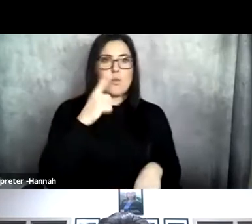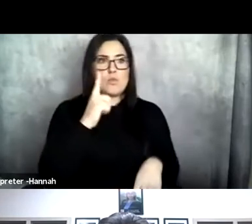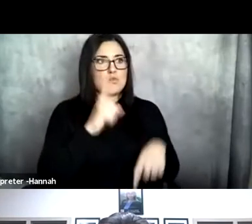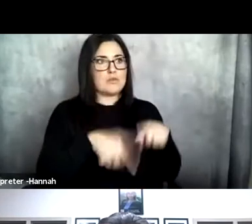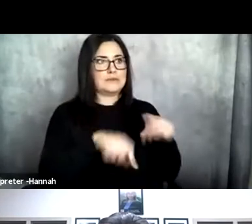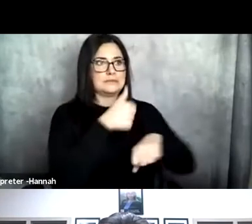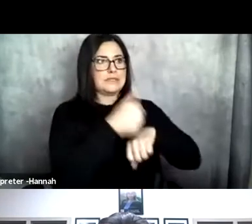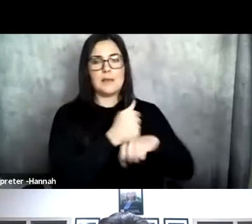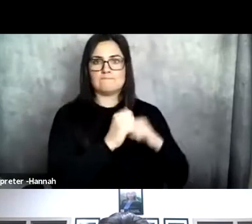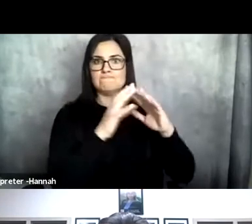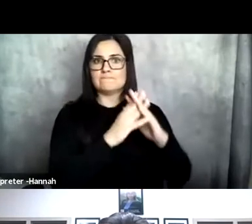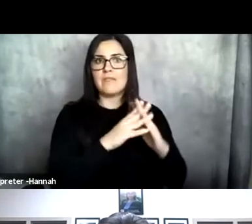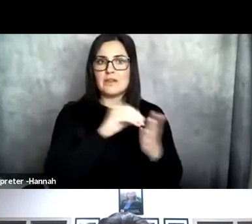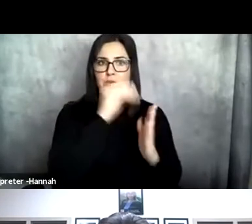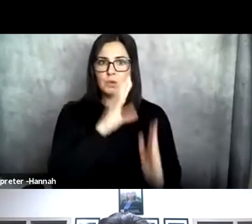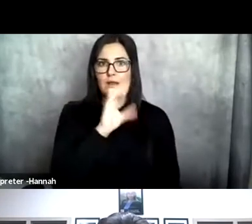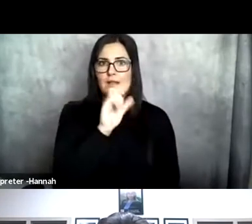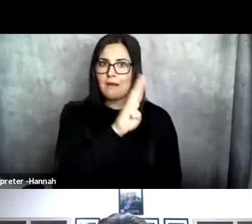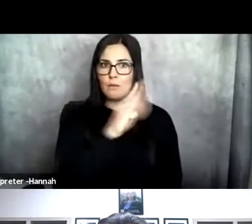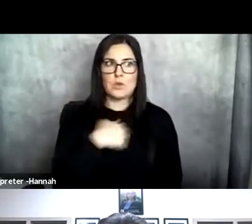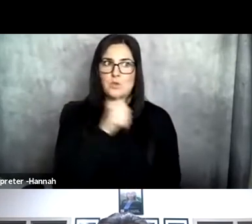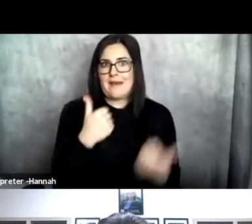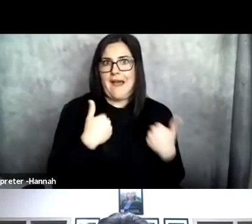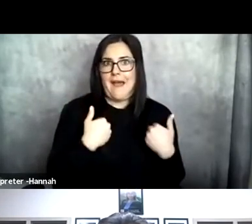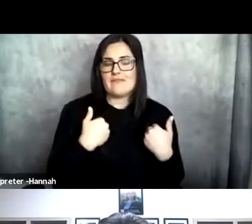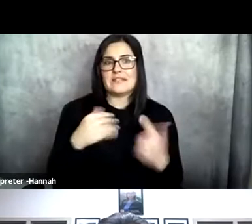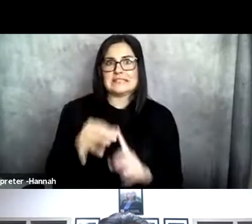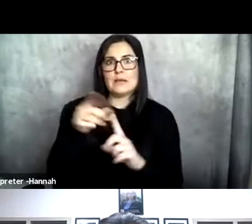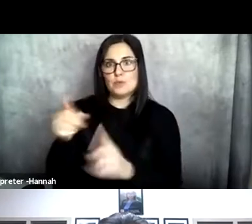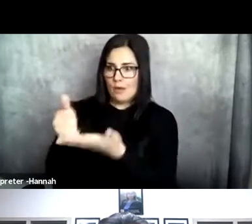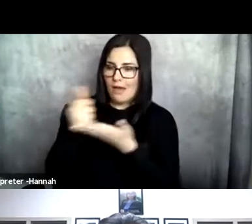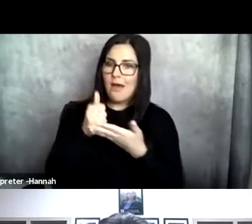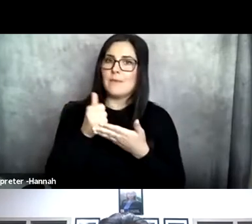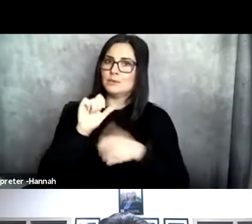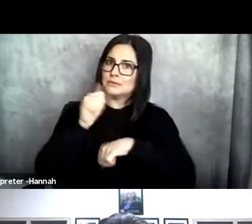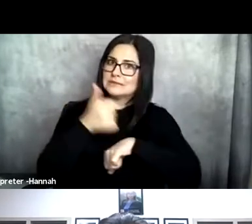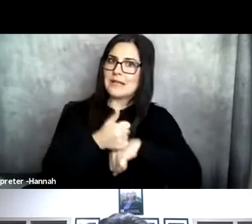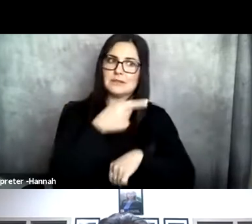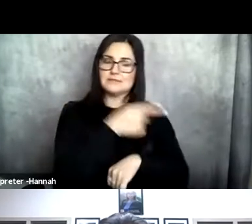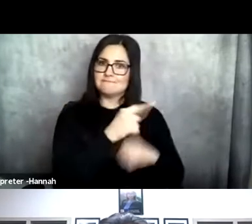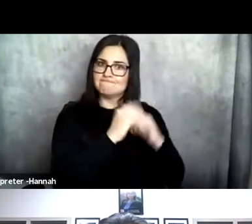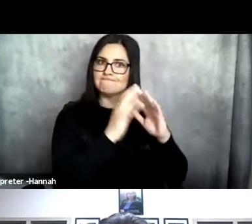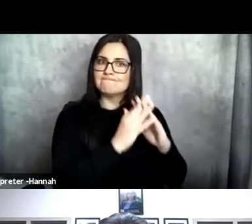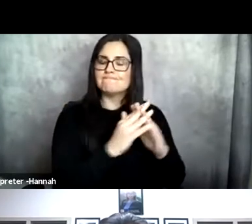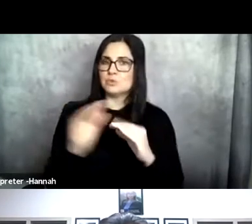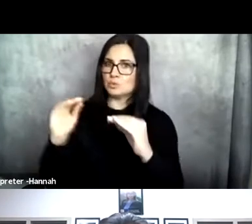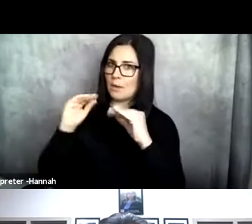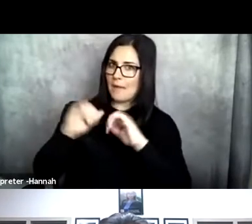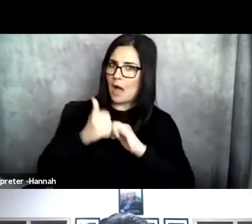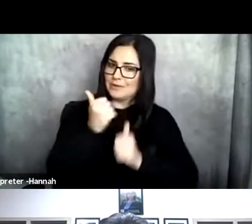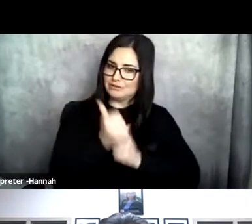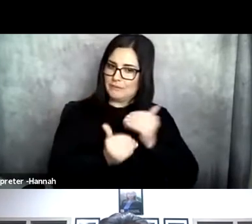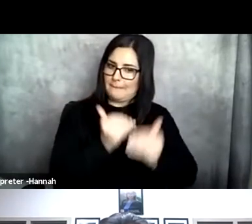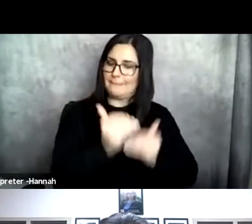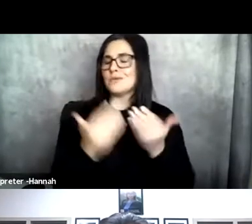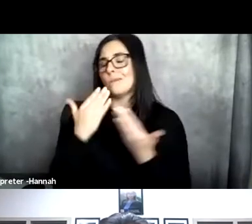at City College. There wouldn't be no All of Us or None. You helped me from day one, and you helped me establish that and told me what to do step by step. And I just want